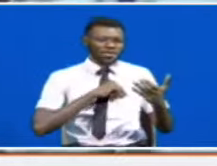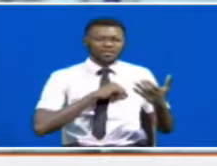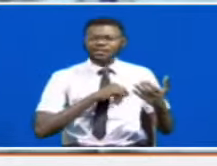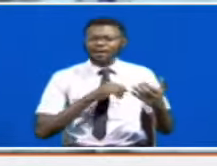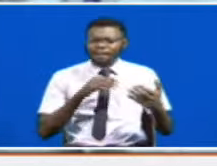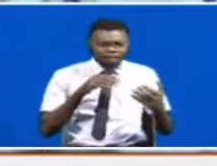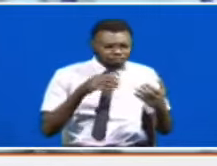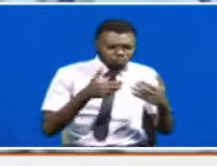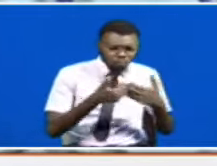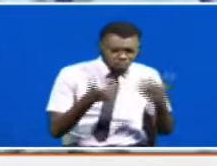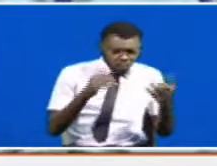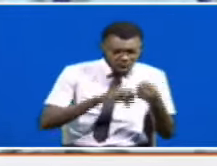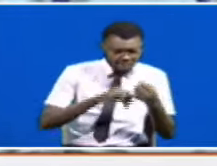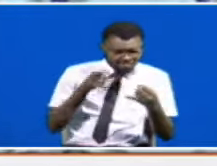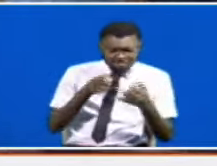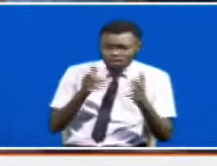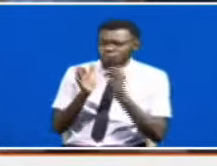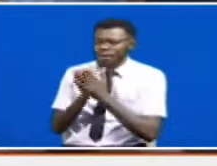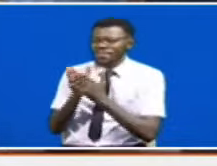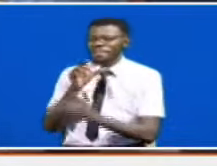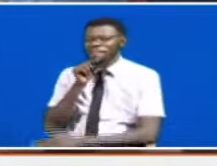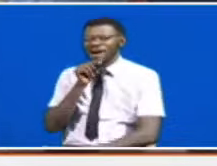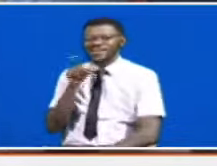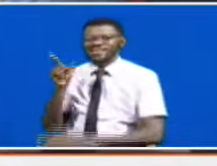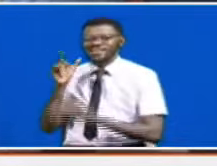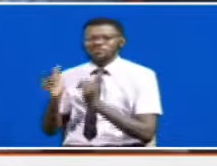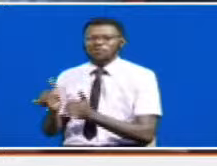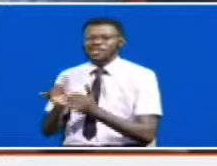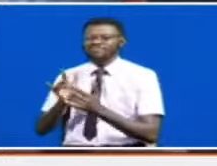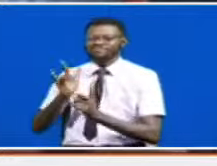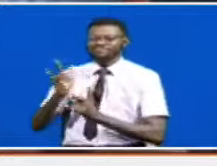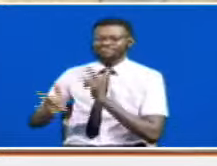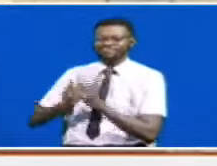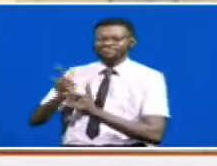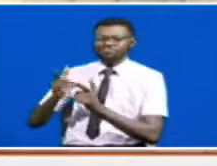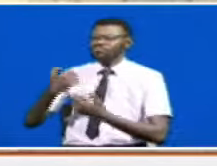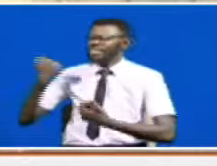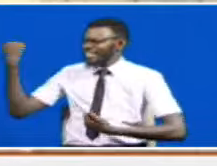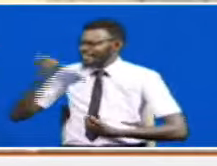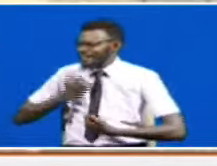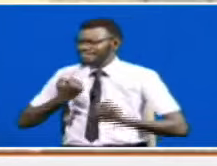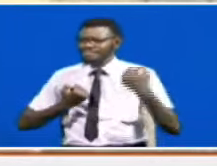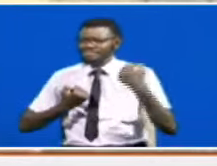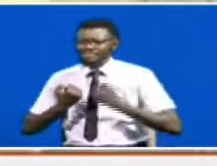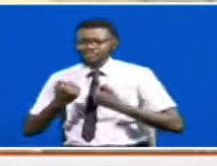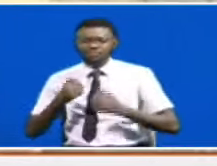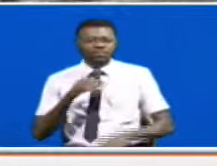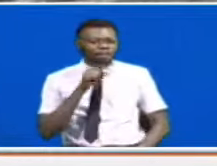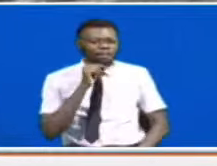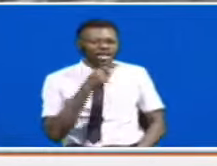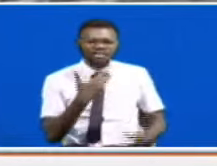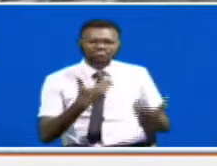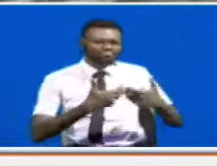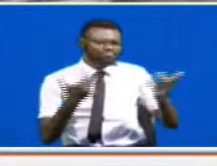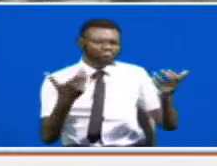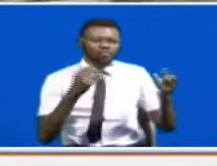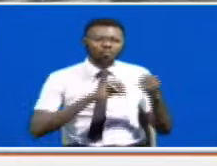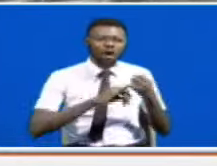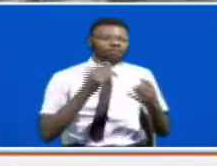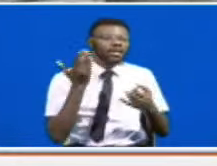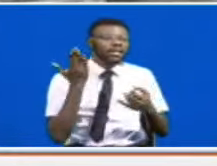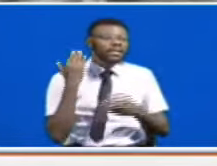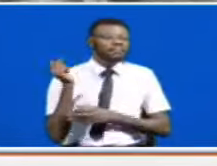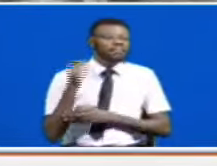was also in the room. The suspect, identified as John Joroge, had reportedly parted ways with his wife a month ago, but could